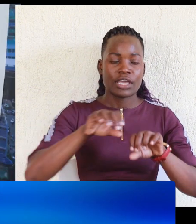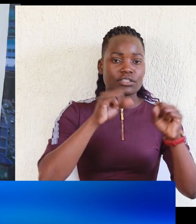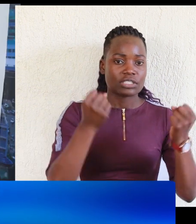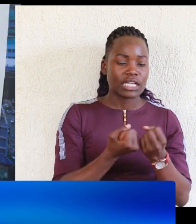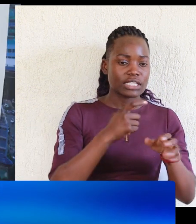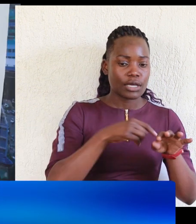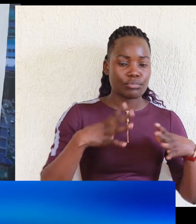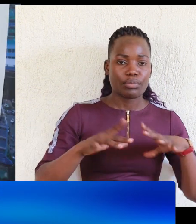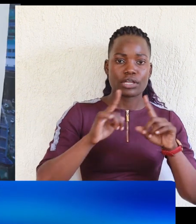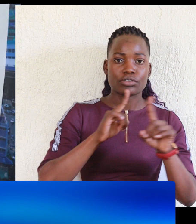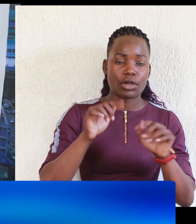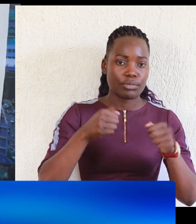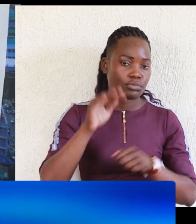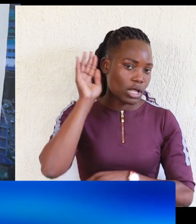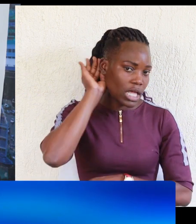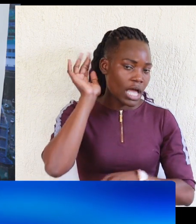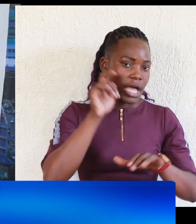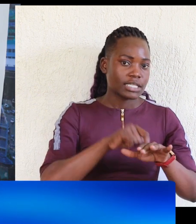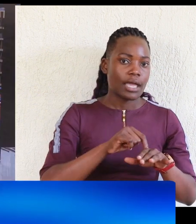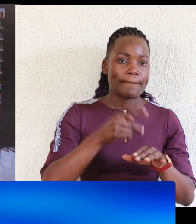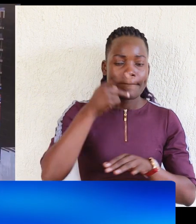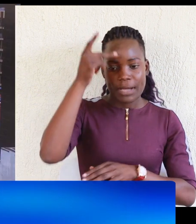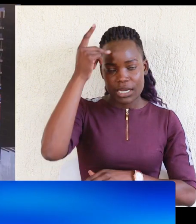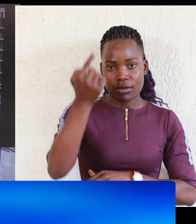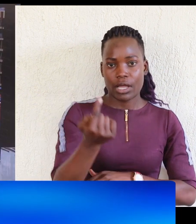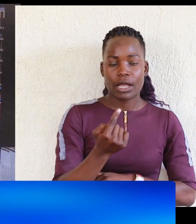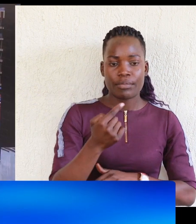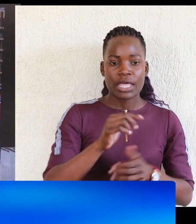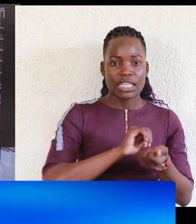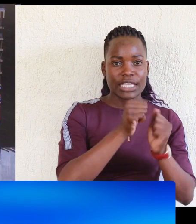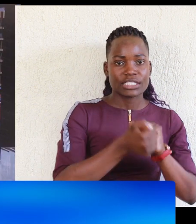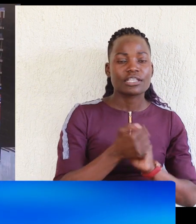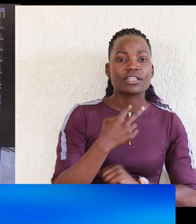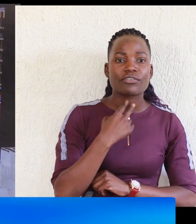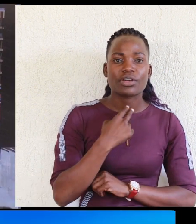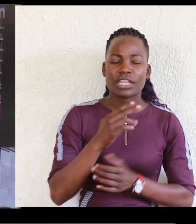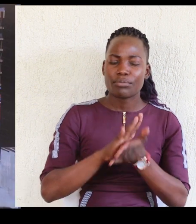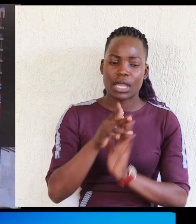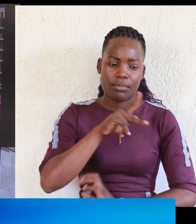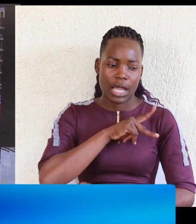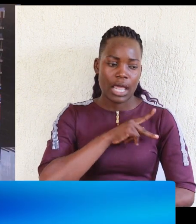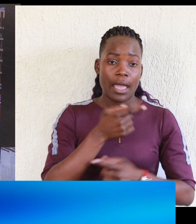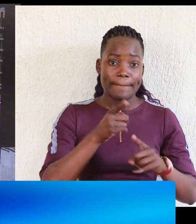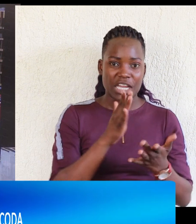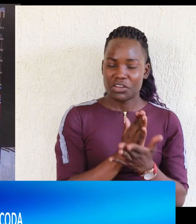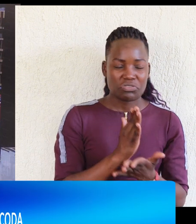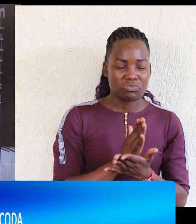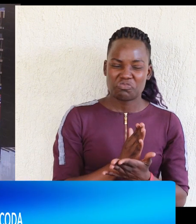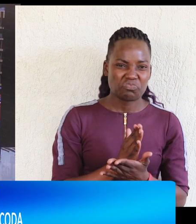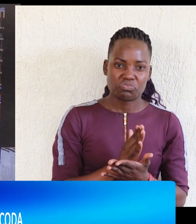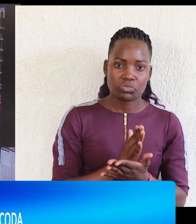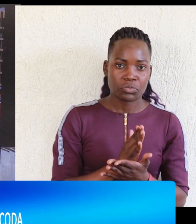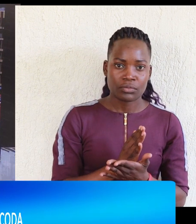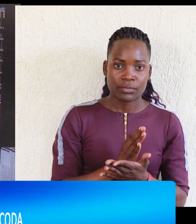talk, you can hear. So when your parent comes in, they change tone and they are like very good and kind to them, but at the back they are really